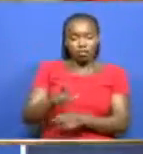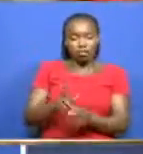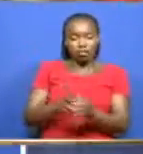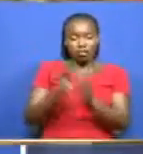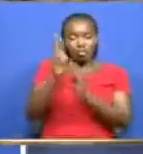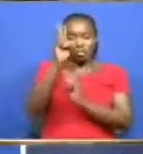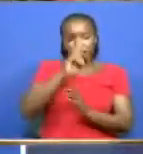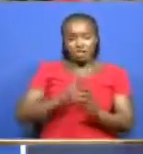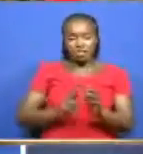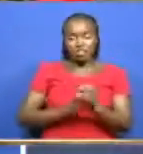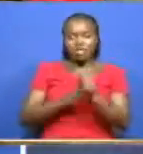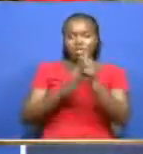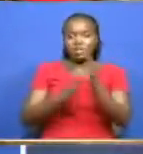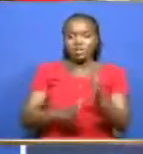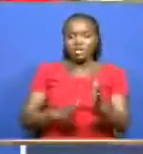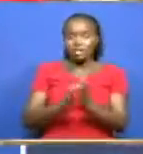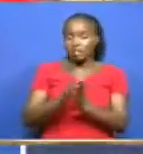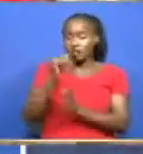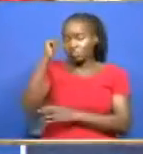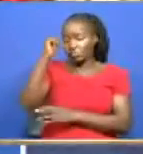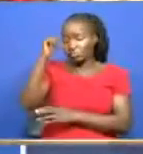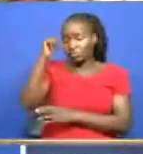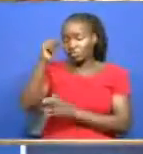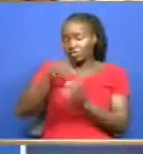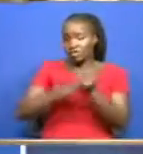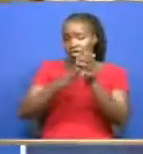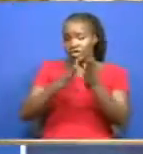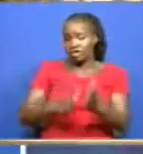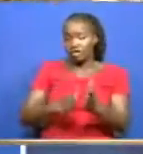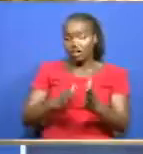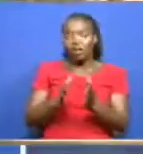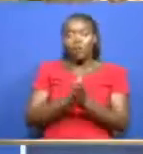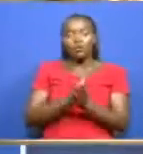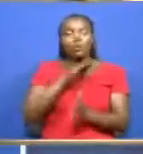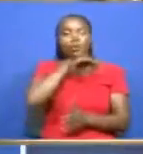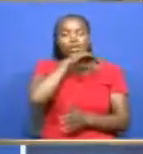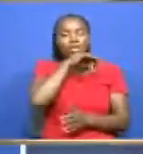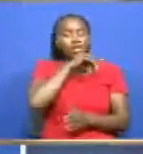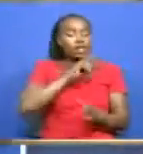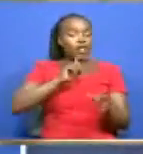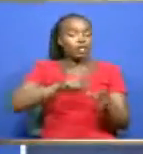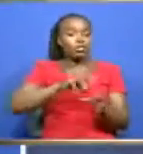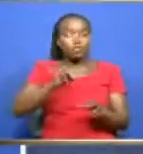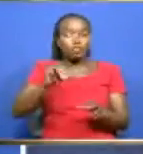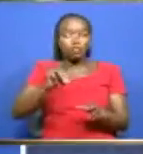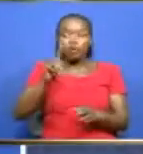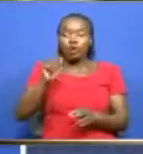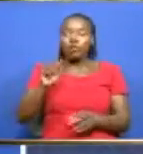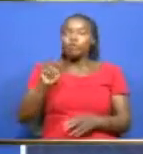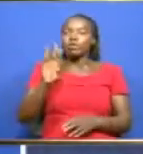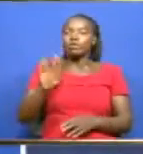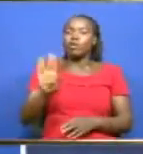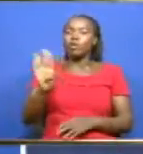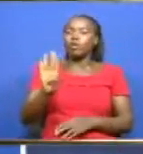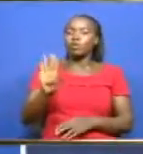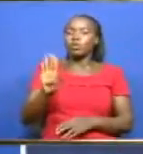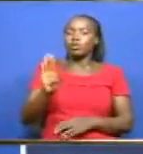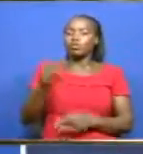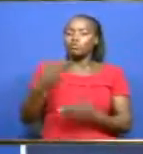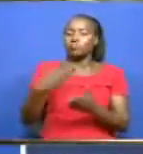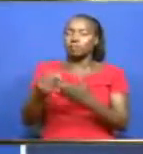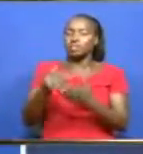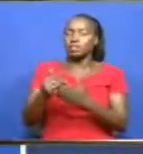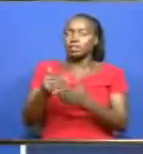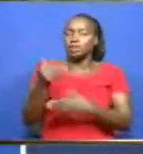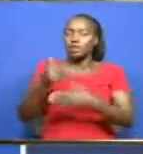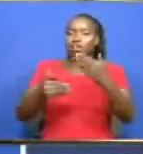inspecting development projects. Accompanied by opposition leader Raila Odinga, the president toured the 1.4 billion shillings reconstruction of Jomo